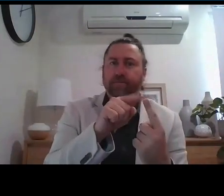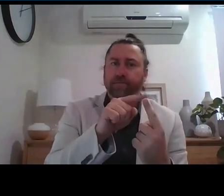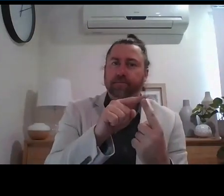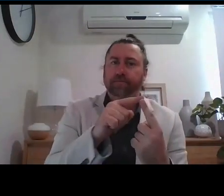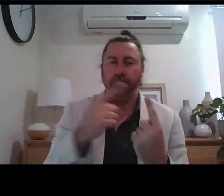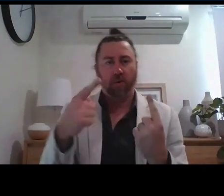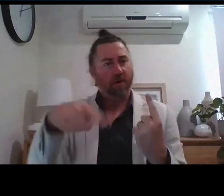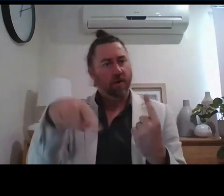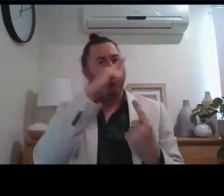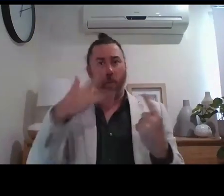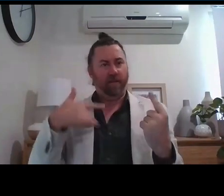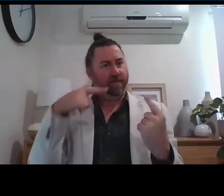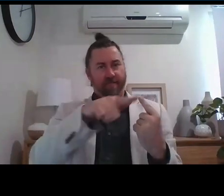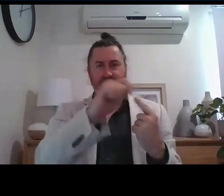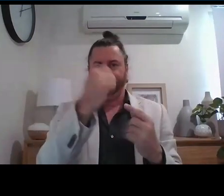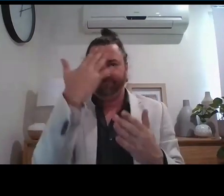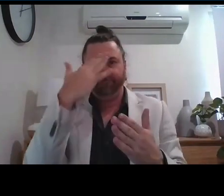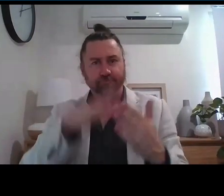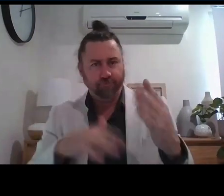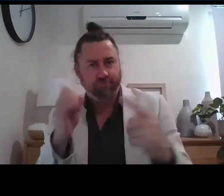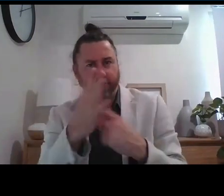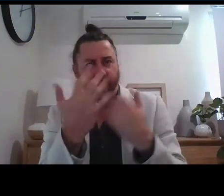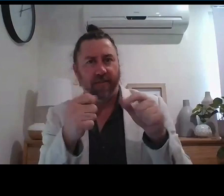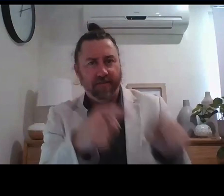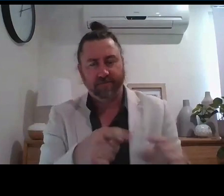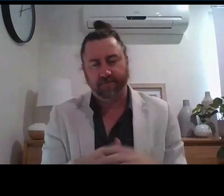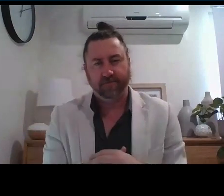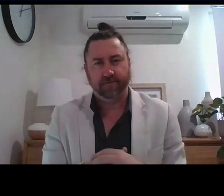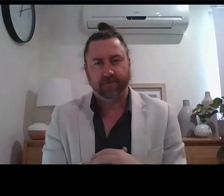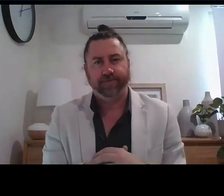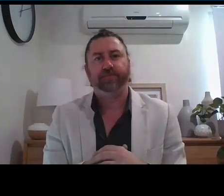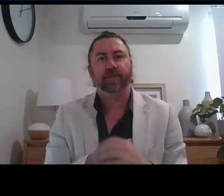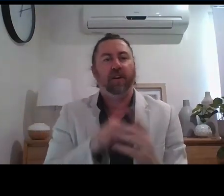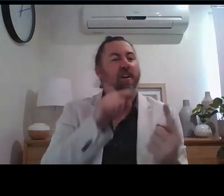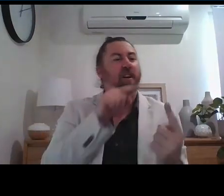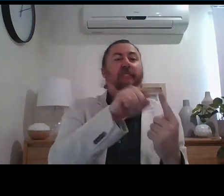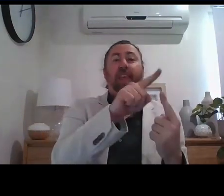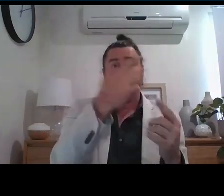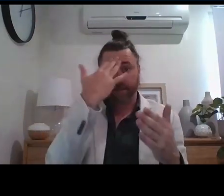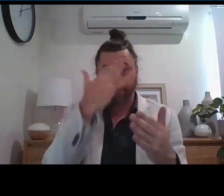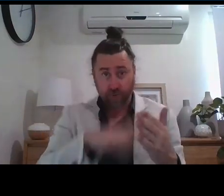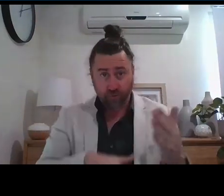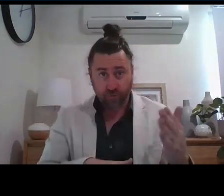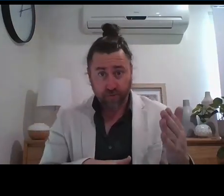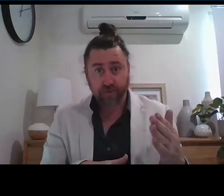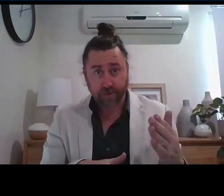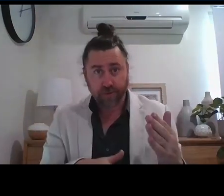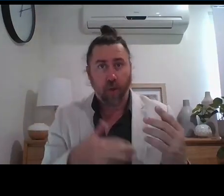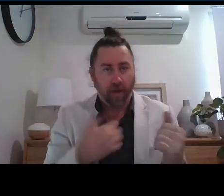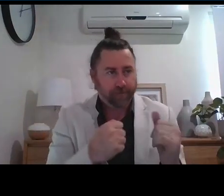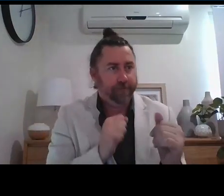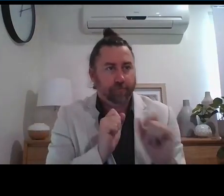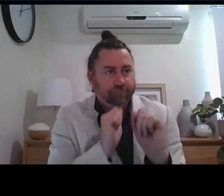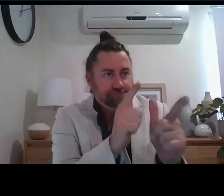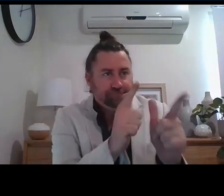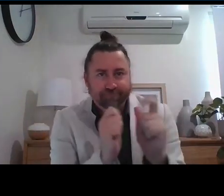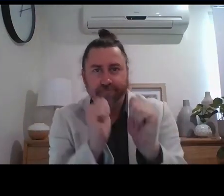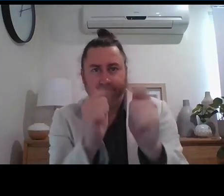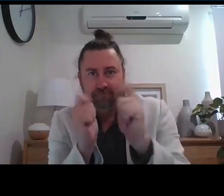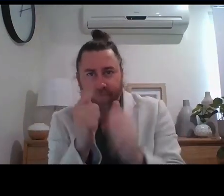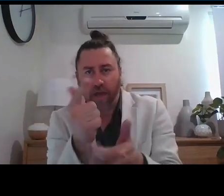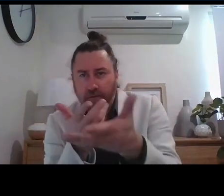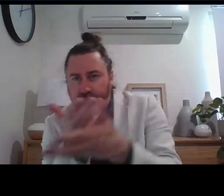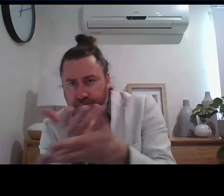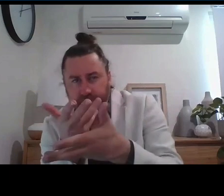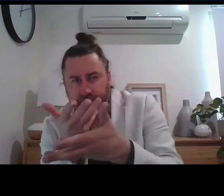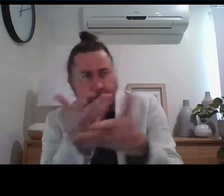resident's experience. So resident's experience uses a score generated from a consumer experience interview.